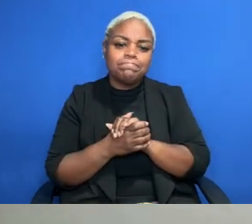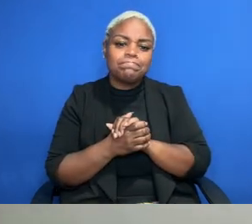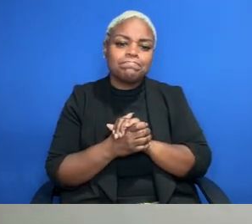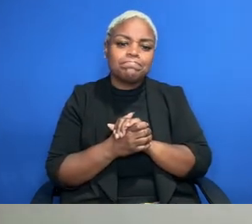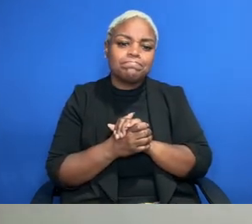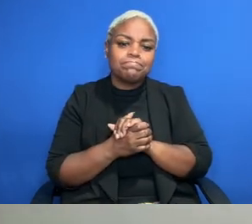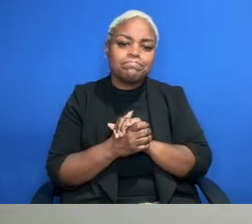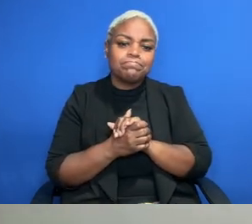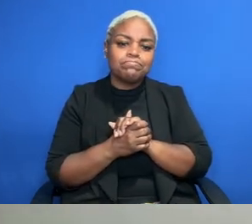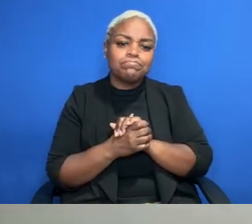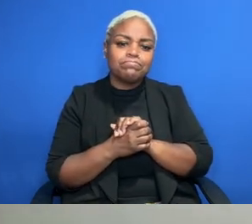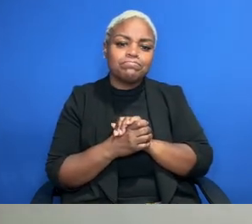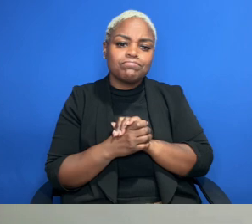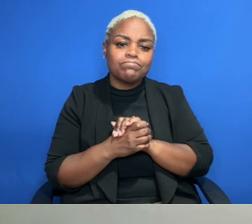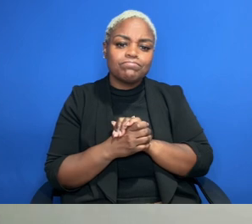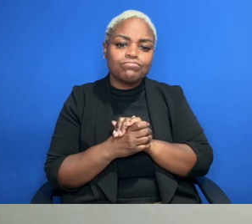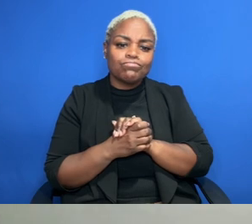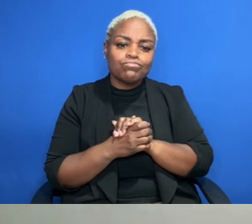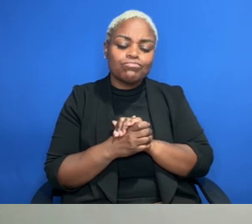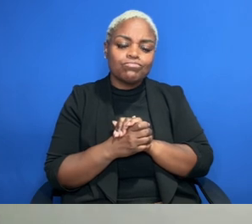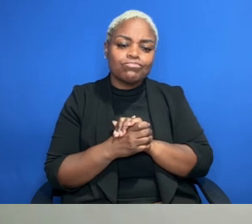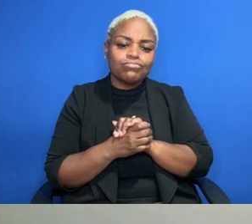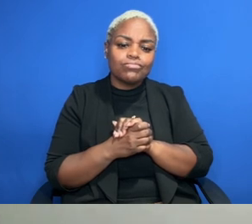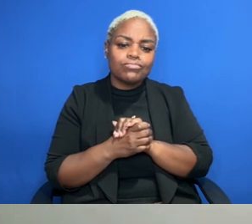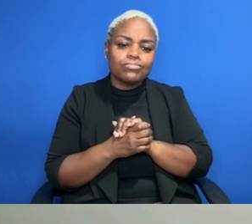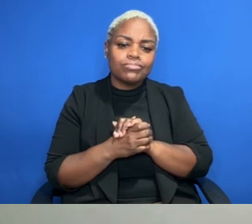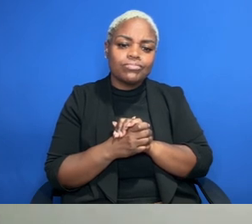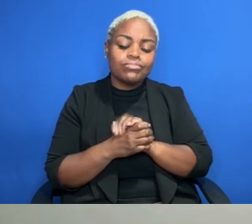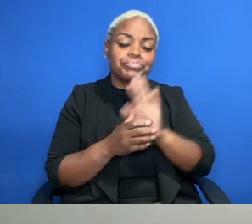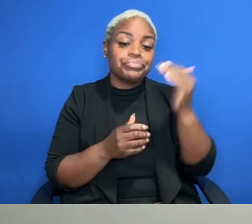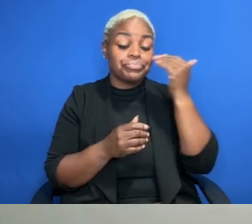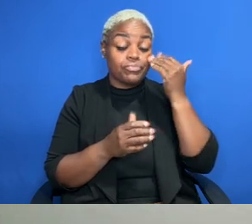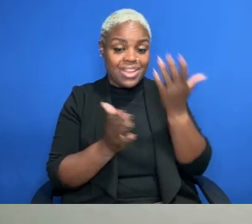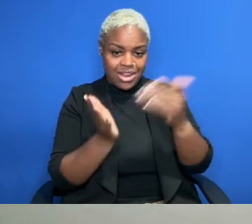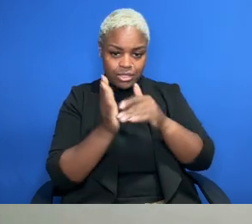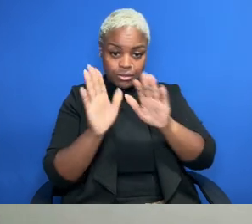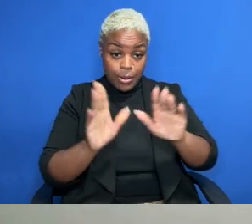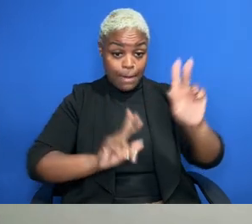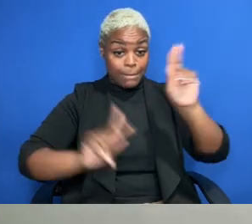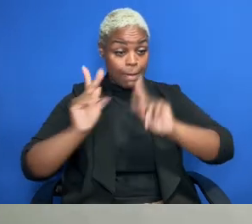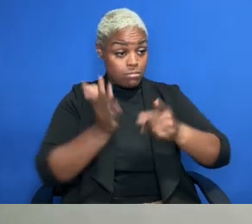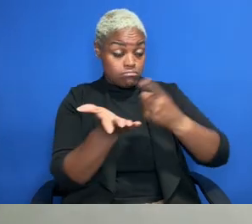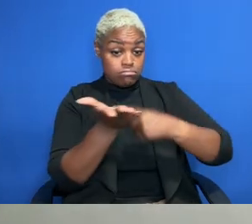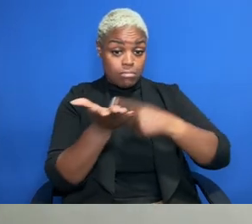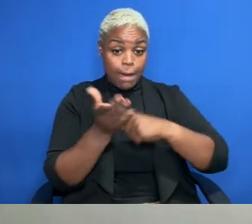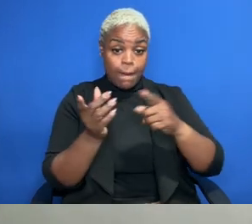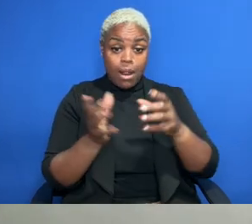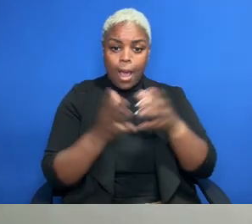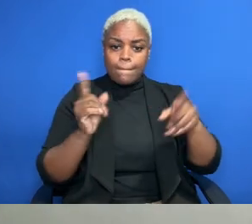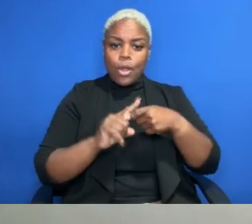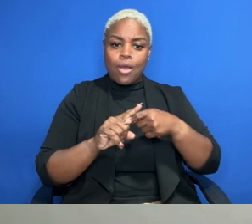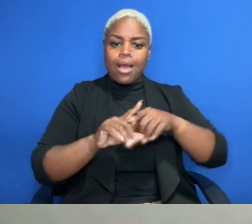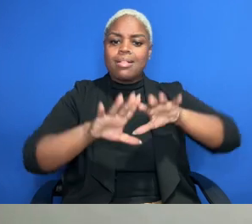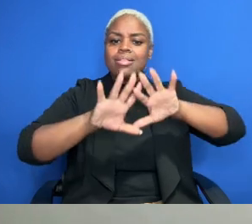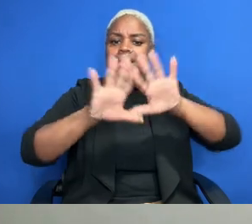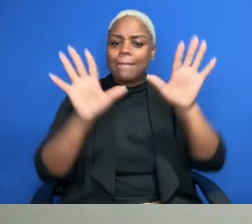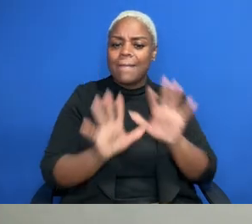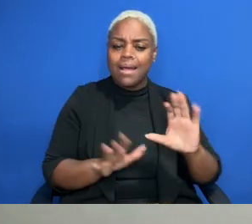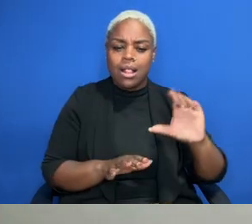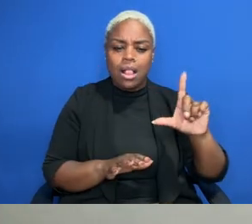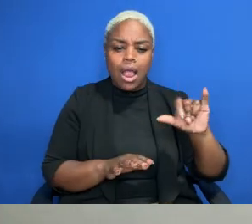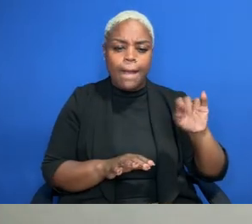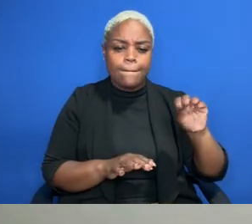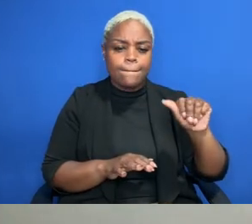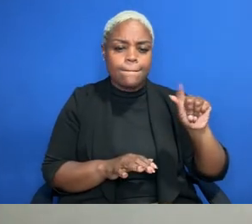And I think that's, oh my God, I know I had more to say. Again, people talked a lot